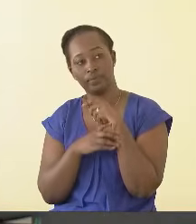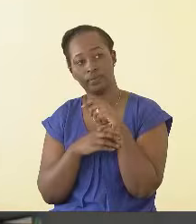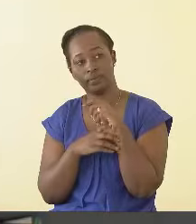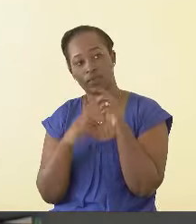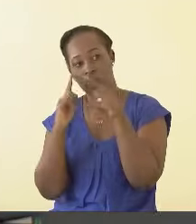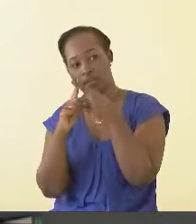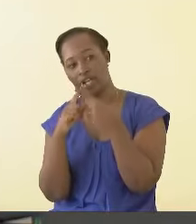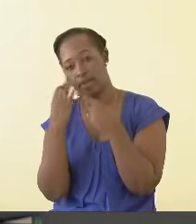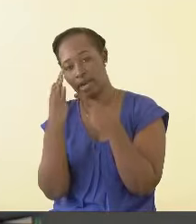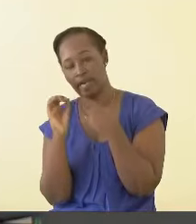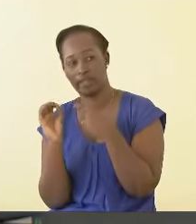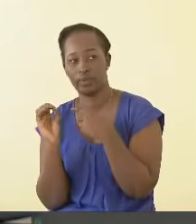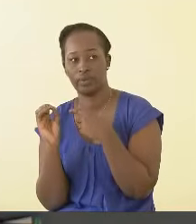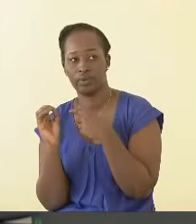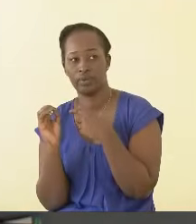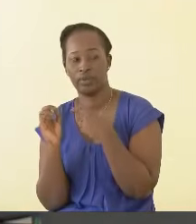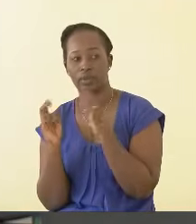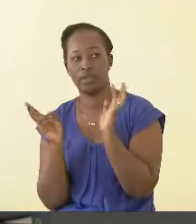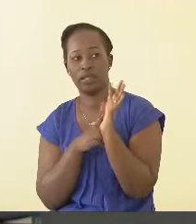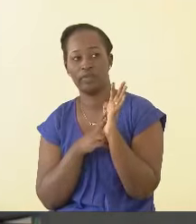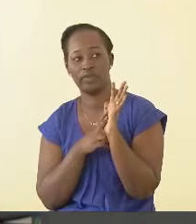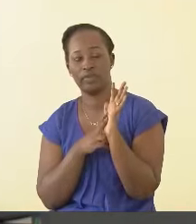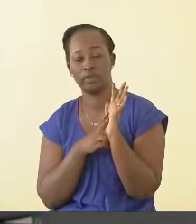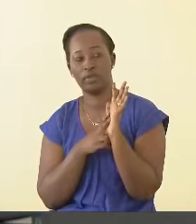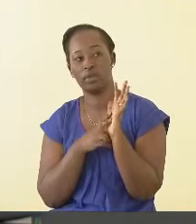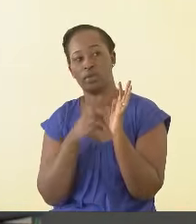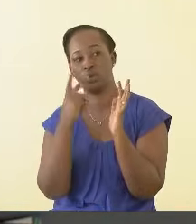add 300,000. That gives you